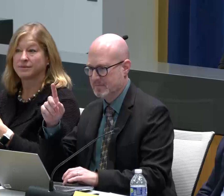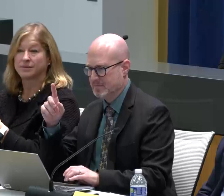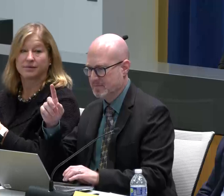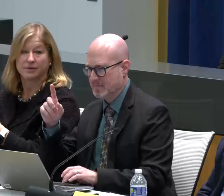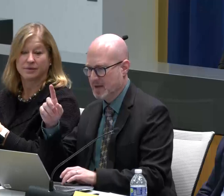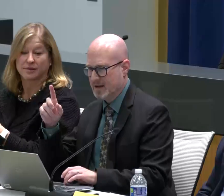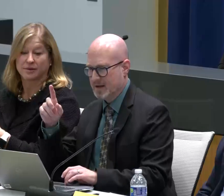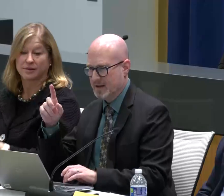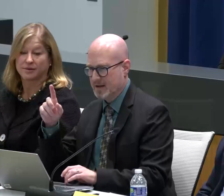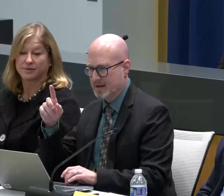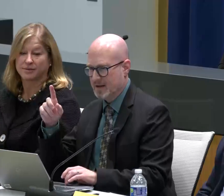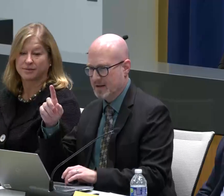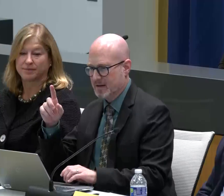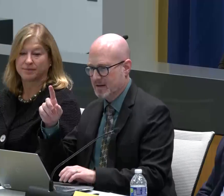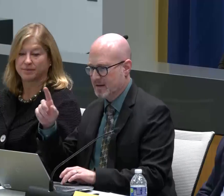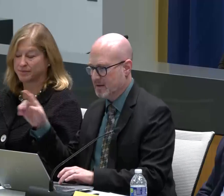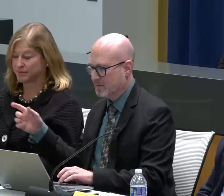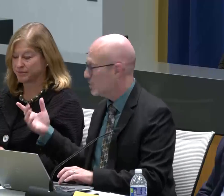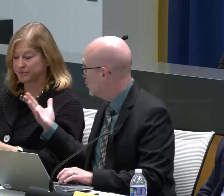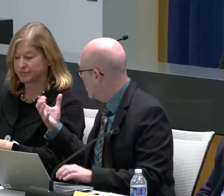please.